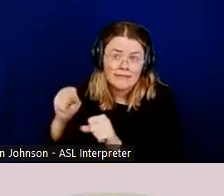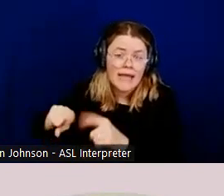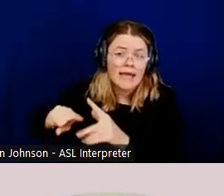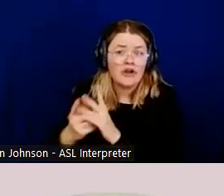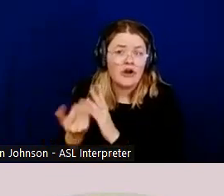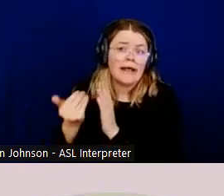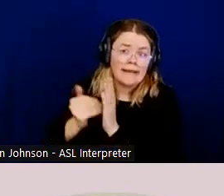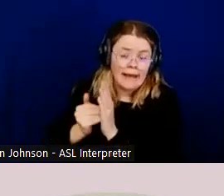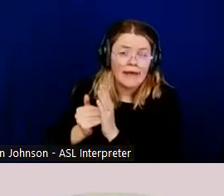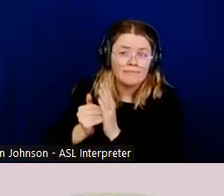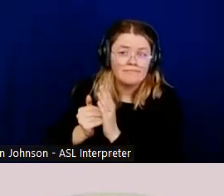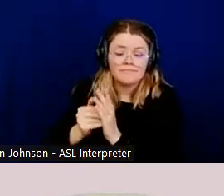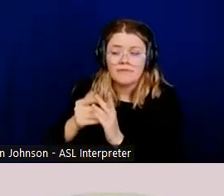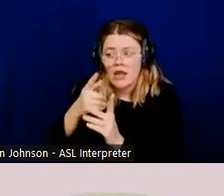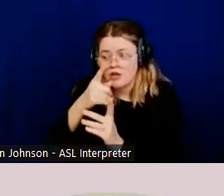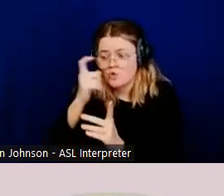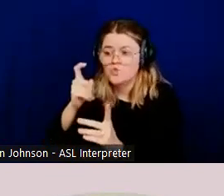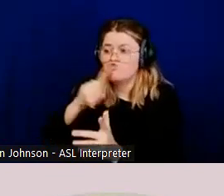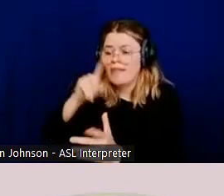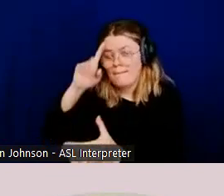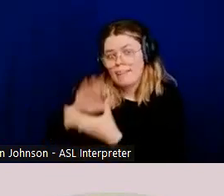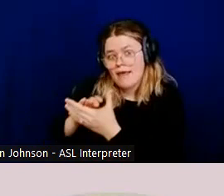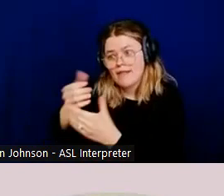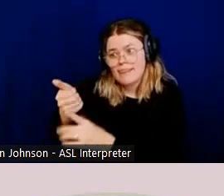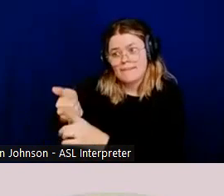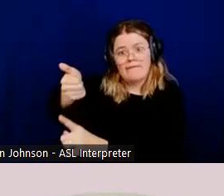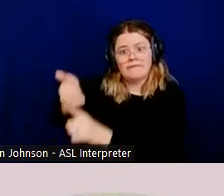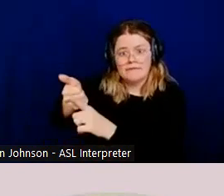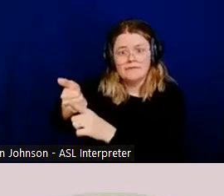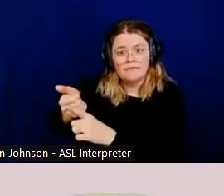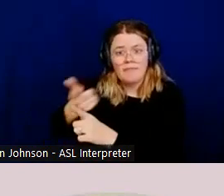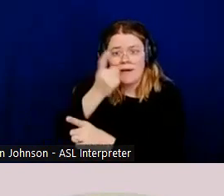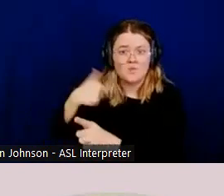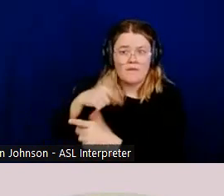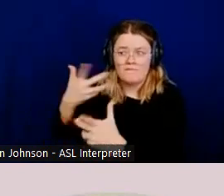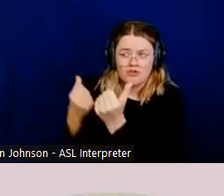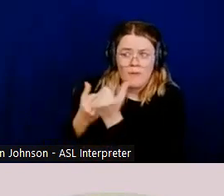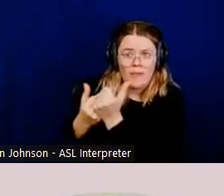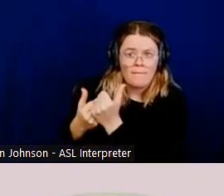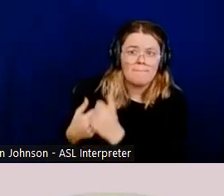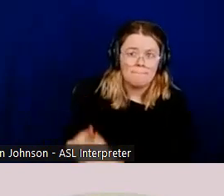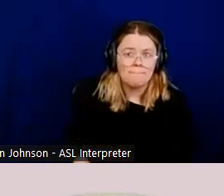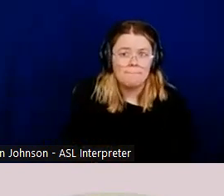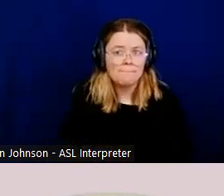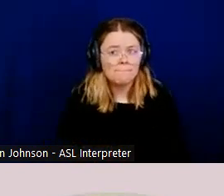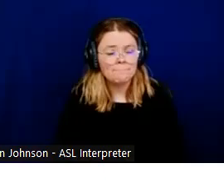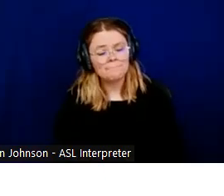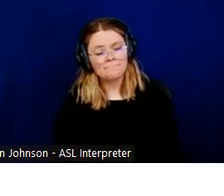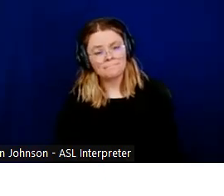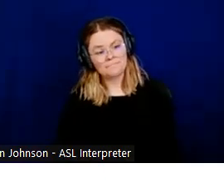believe themselves, knowing that somebody else believes them and their experiences too.